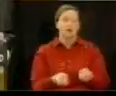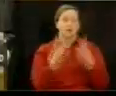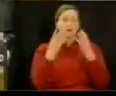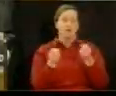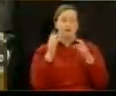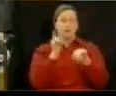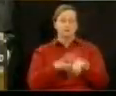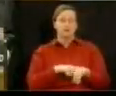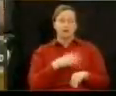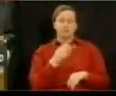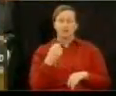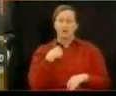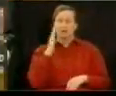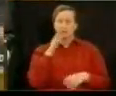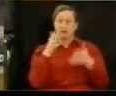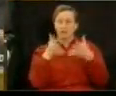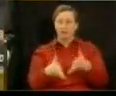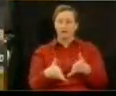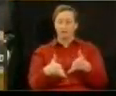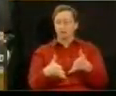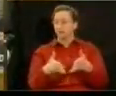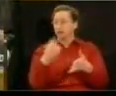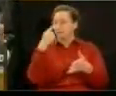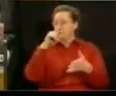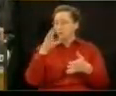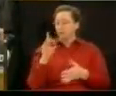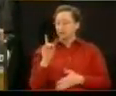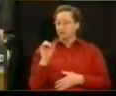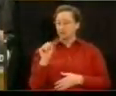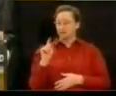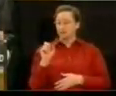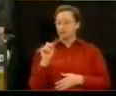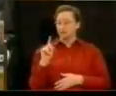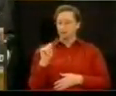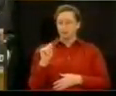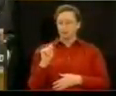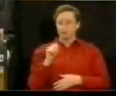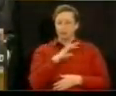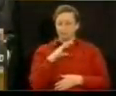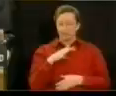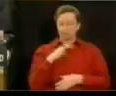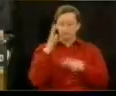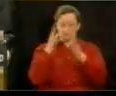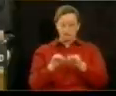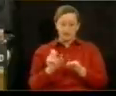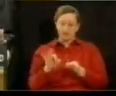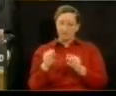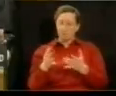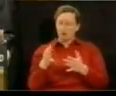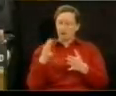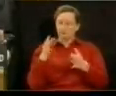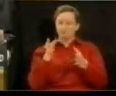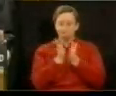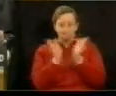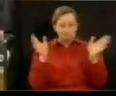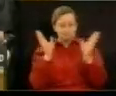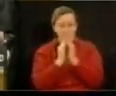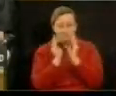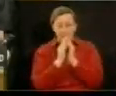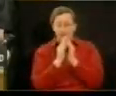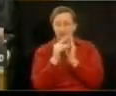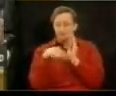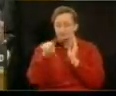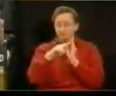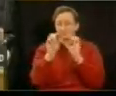if I will just leave it to the discretion of the district commissioners to decide if they want to have public meetings and go about how they choose